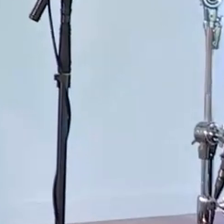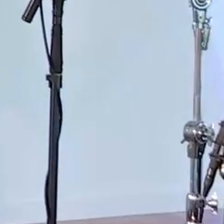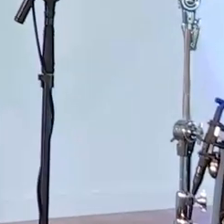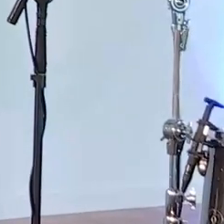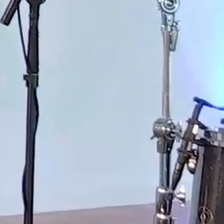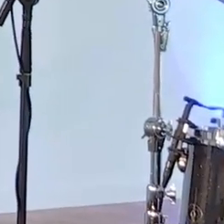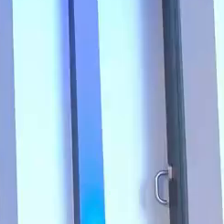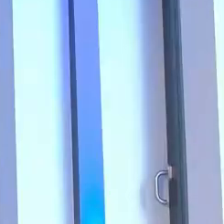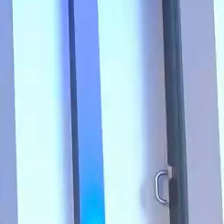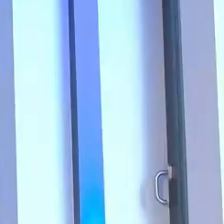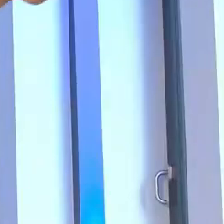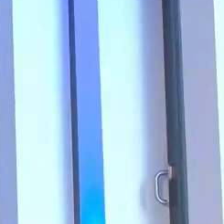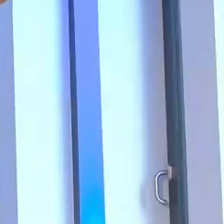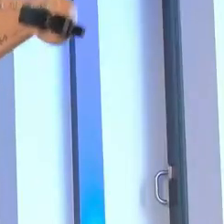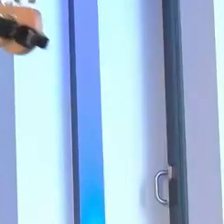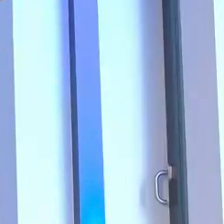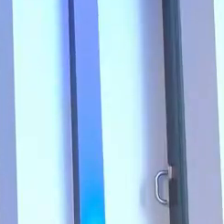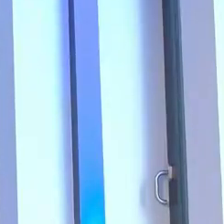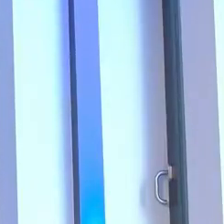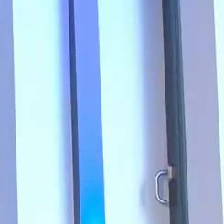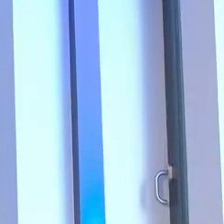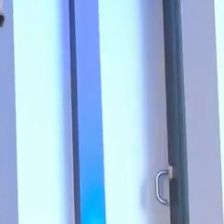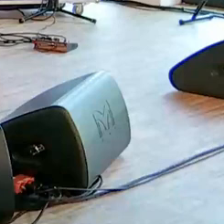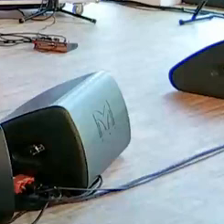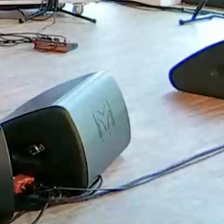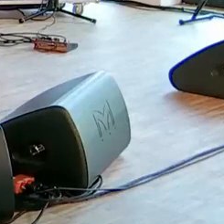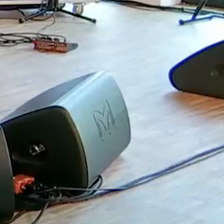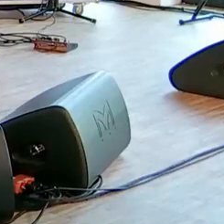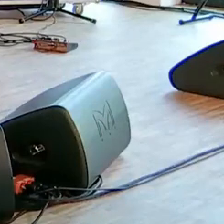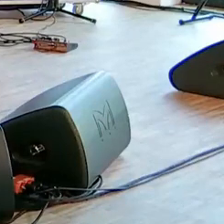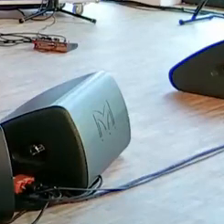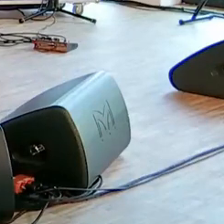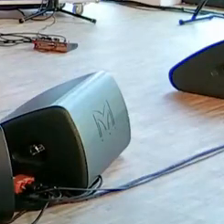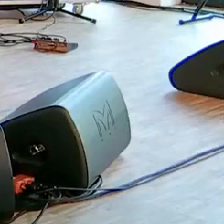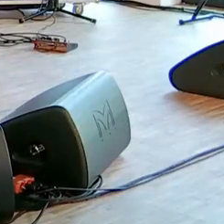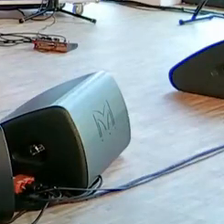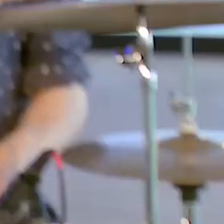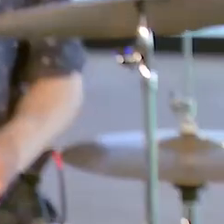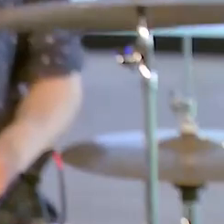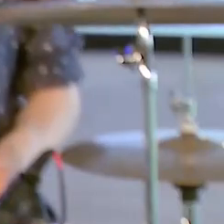Tonight.